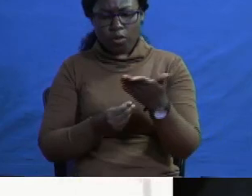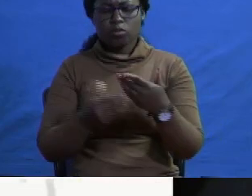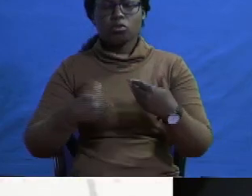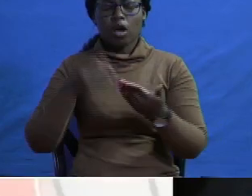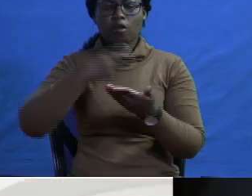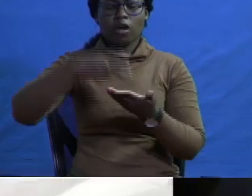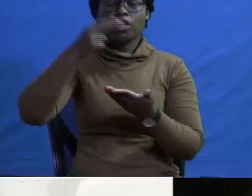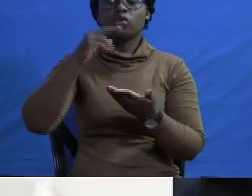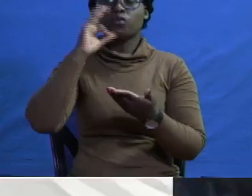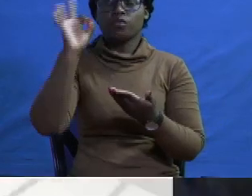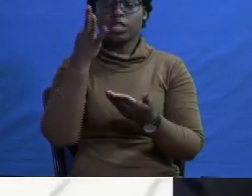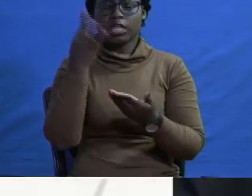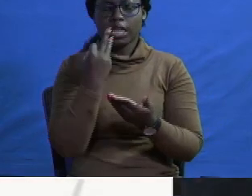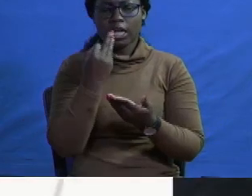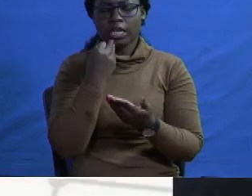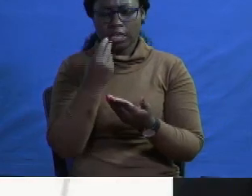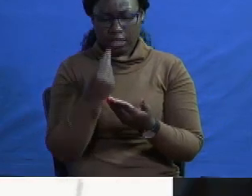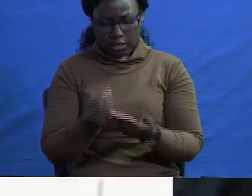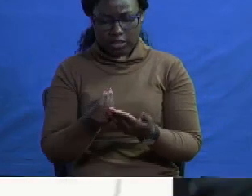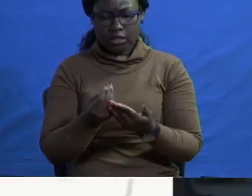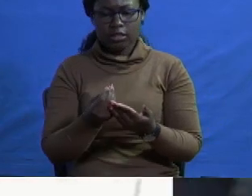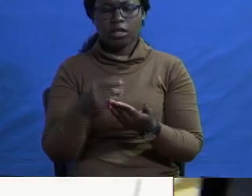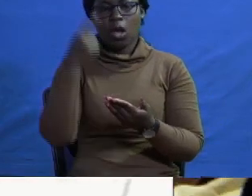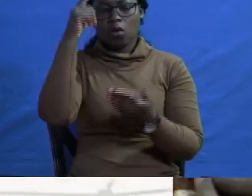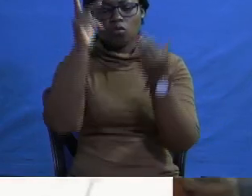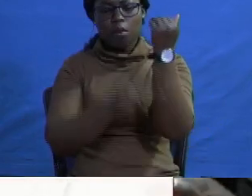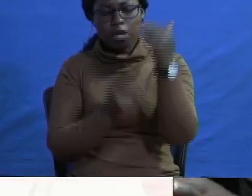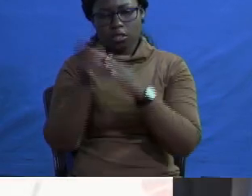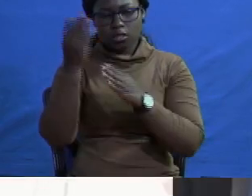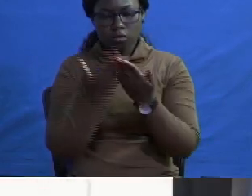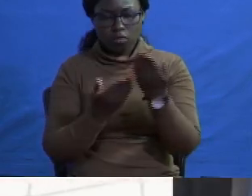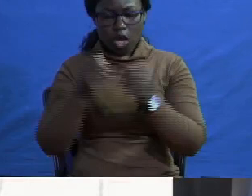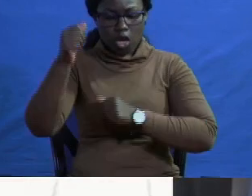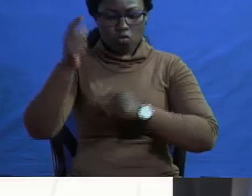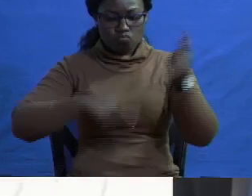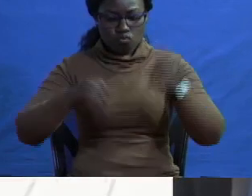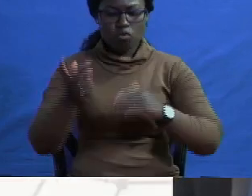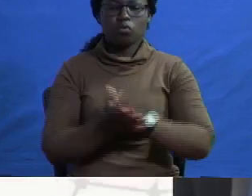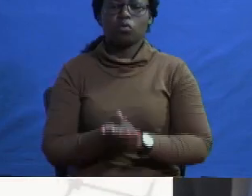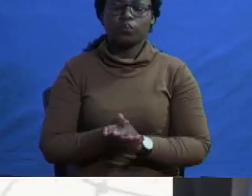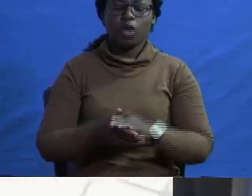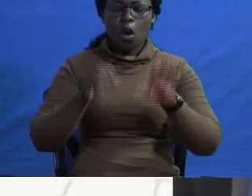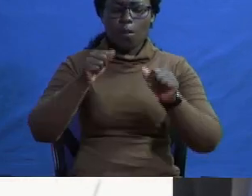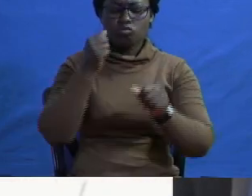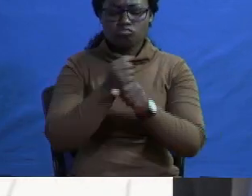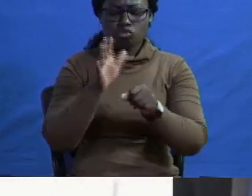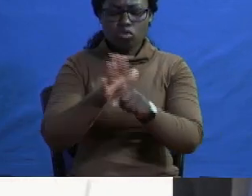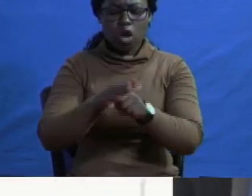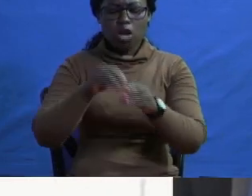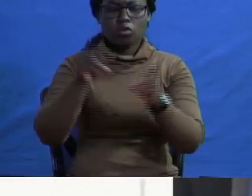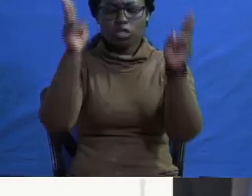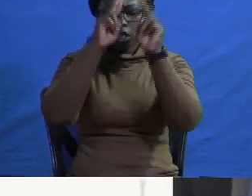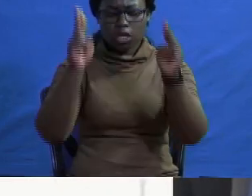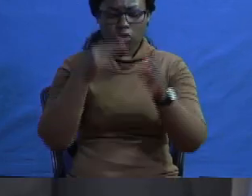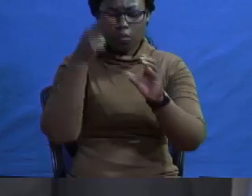high of 300 shillings as a result of Israel-Palestine war. Albeit, we can't do much on the international pricing